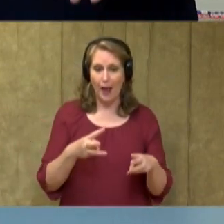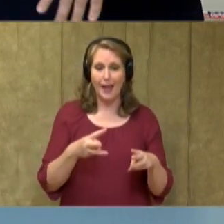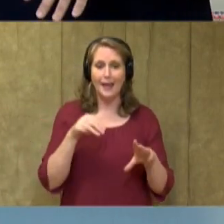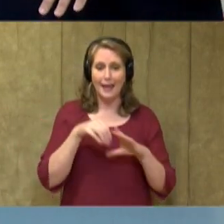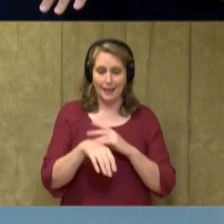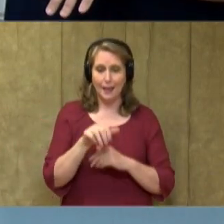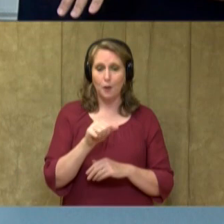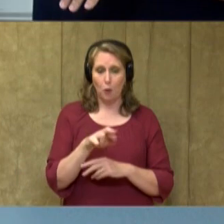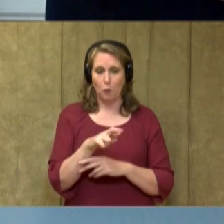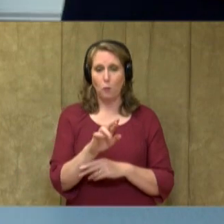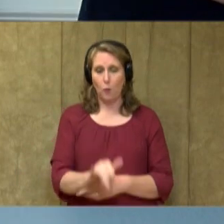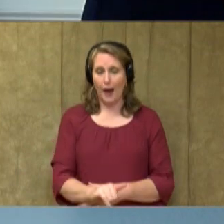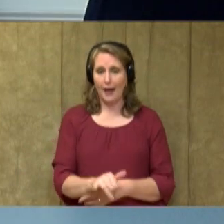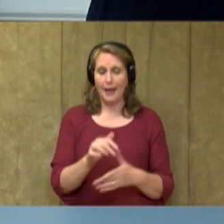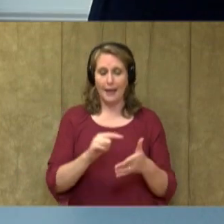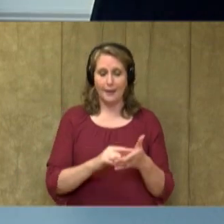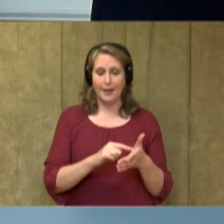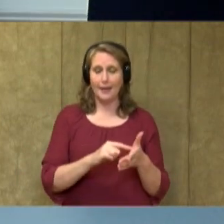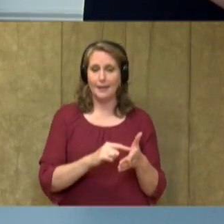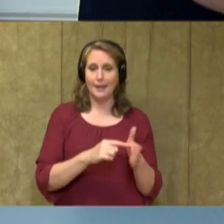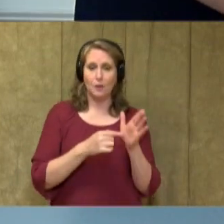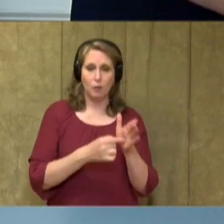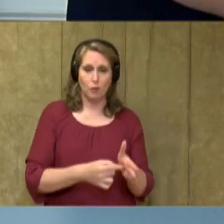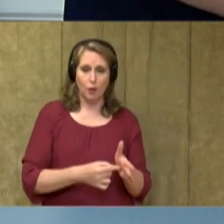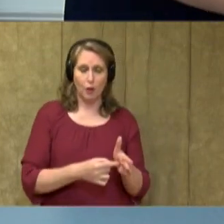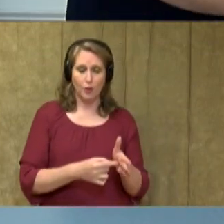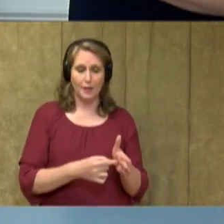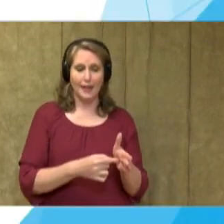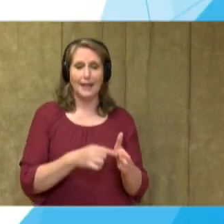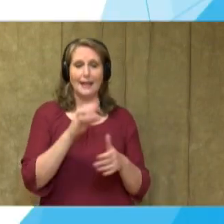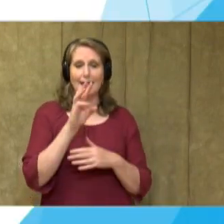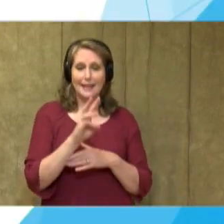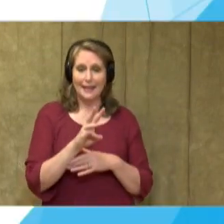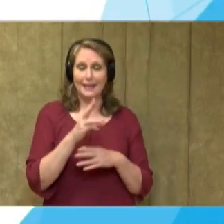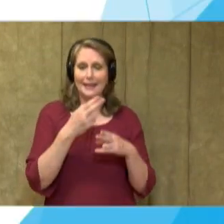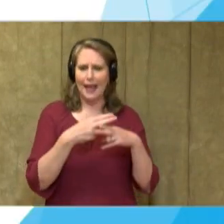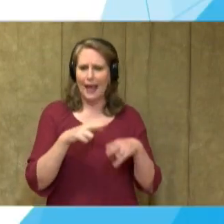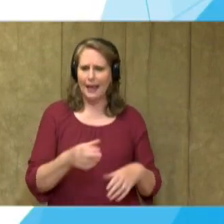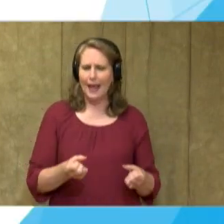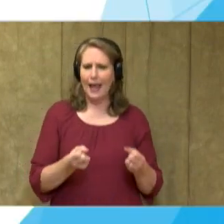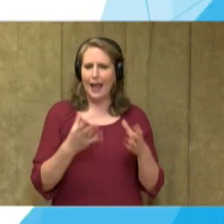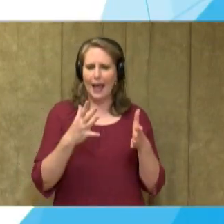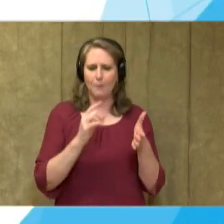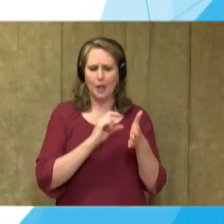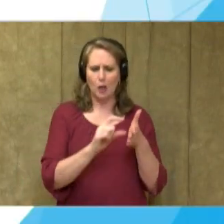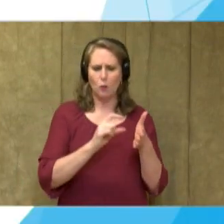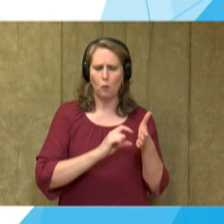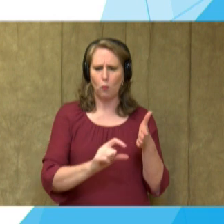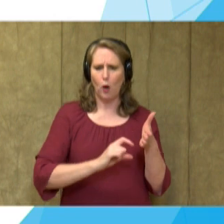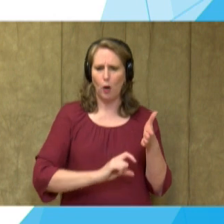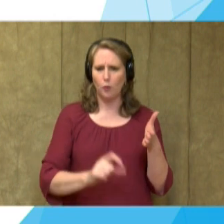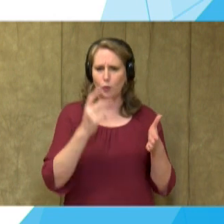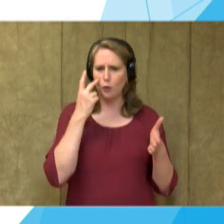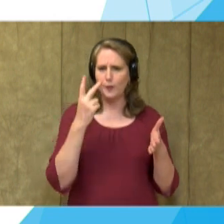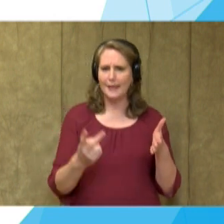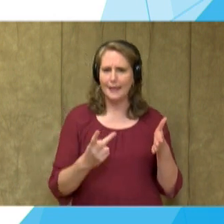array. So this carton of eggs shows 6 eggs. How many rows do you